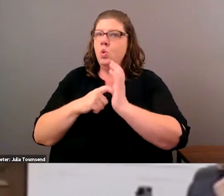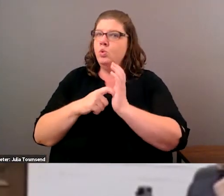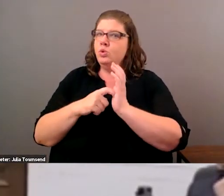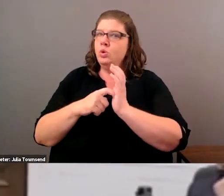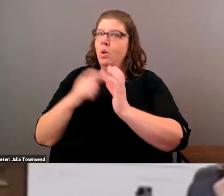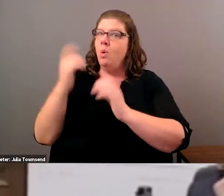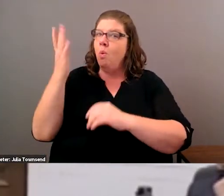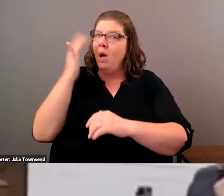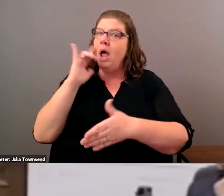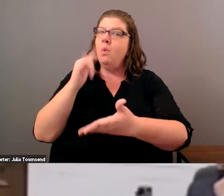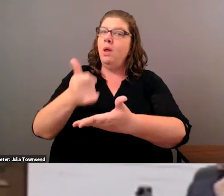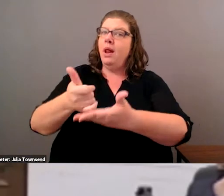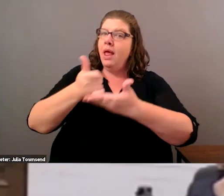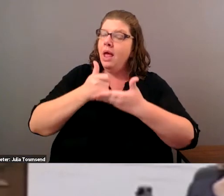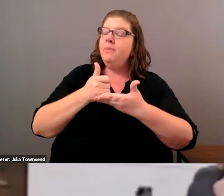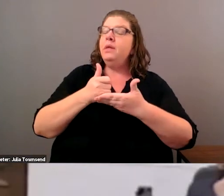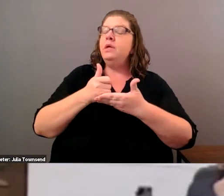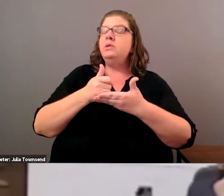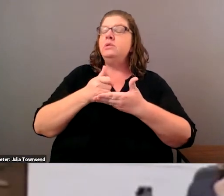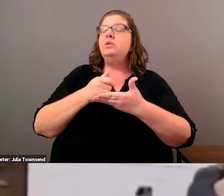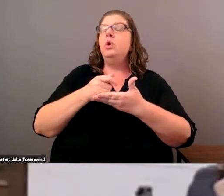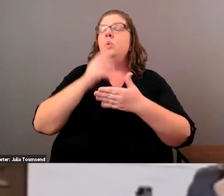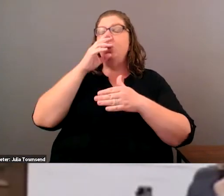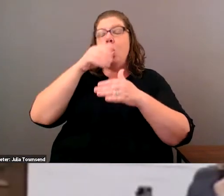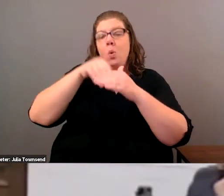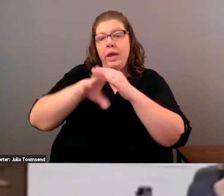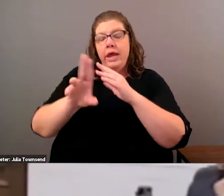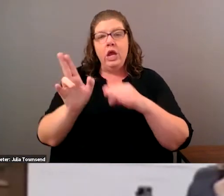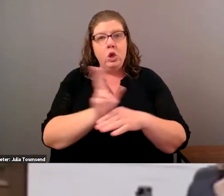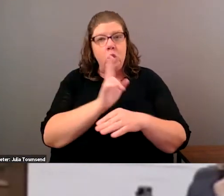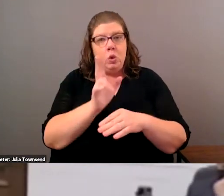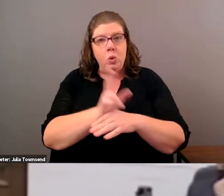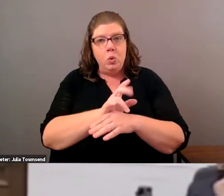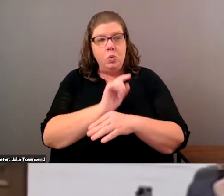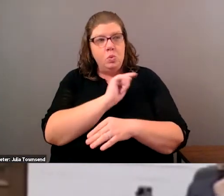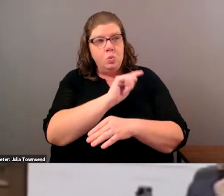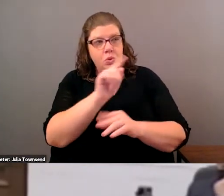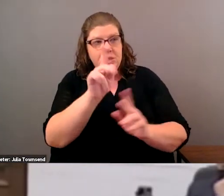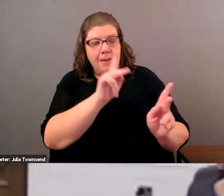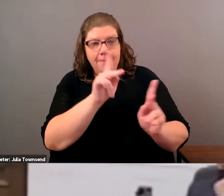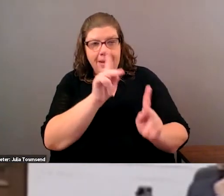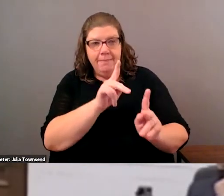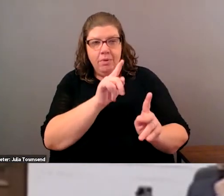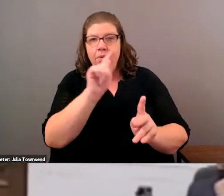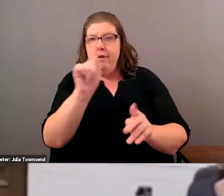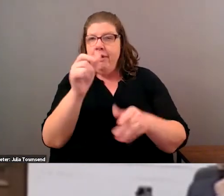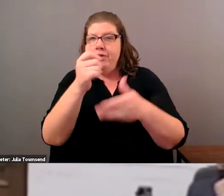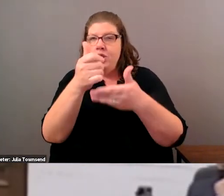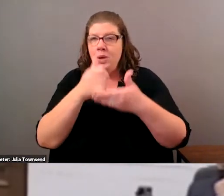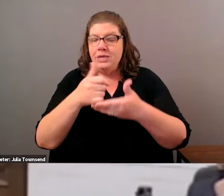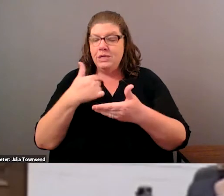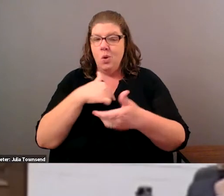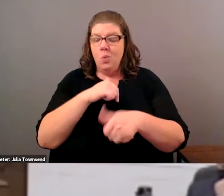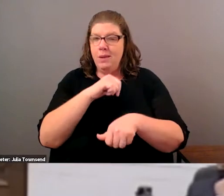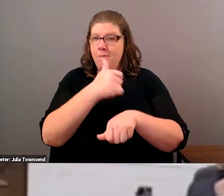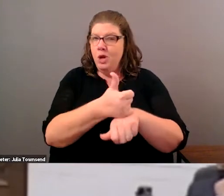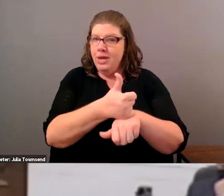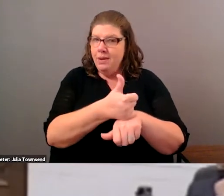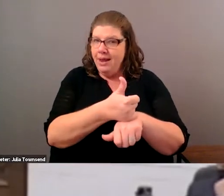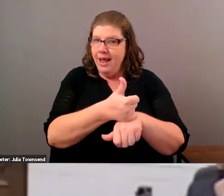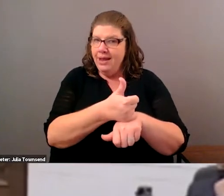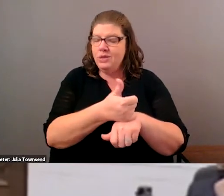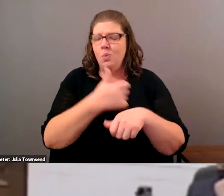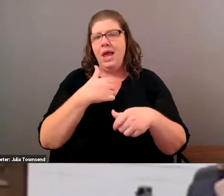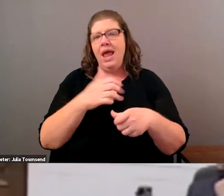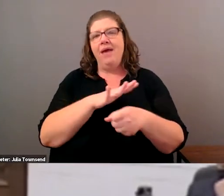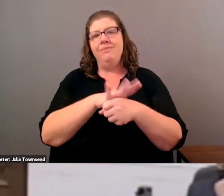will help us to go in and use the people and the resources that we're putting into place, and we have time